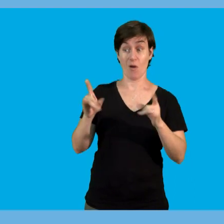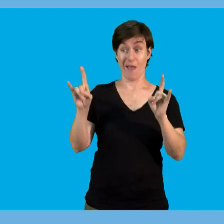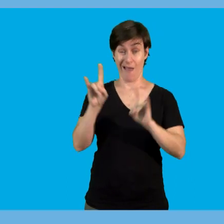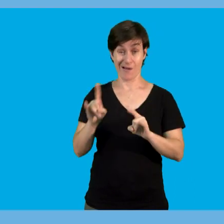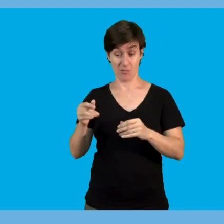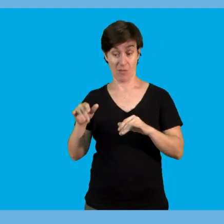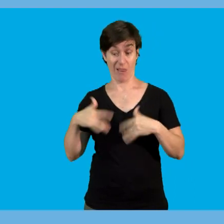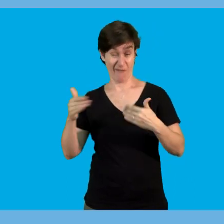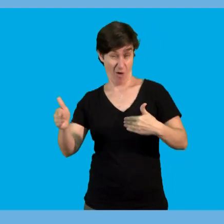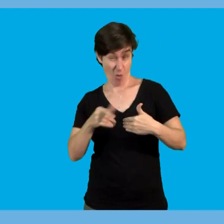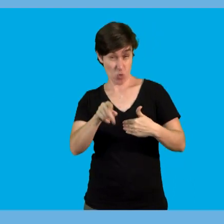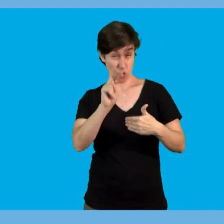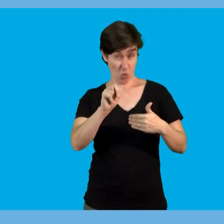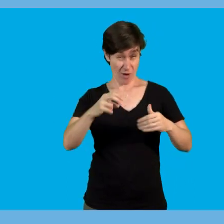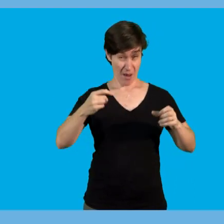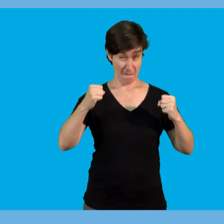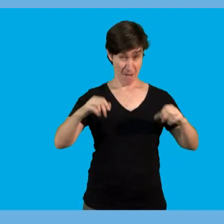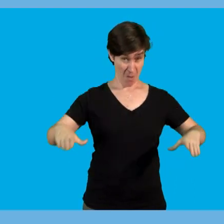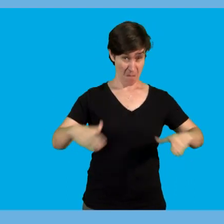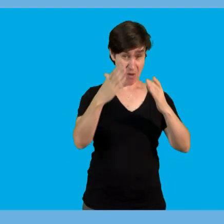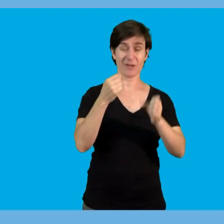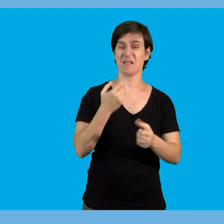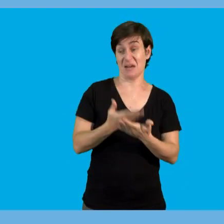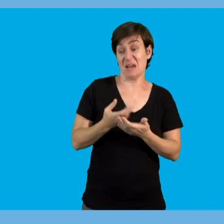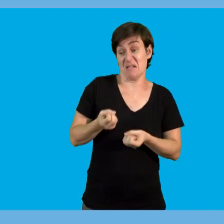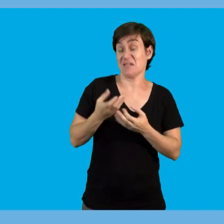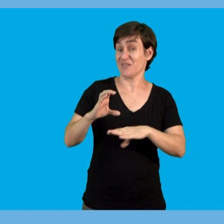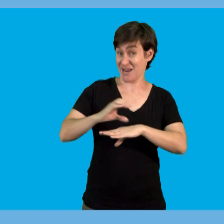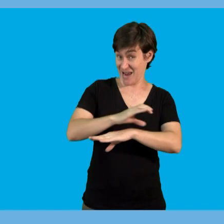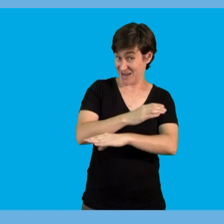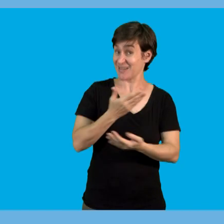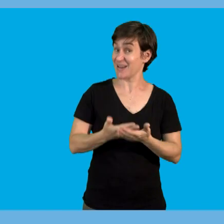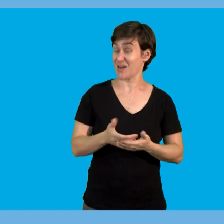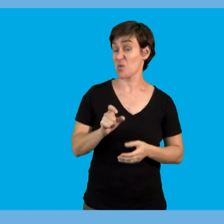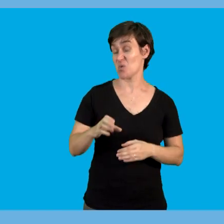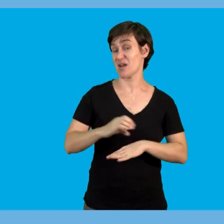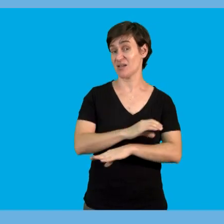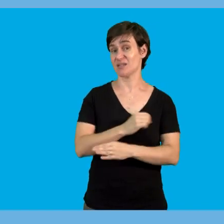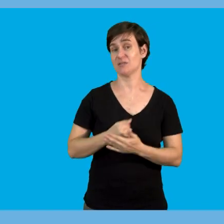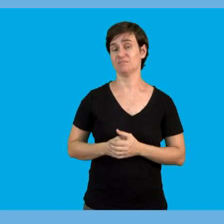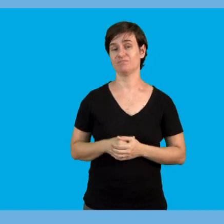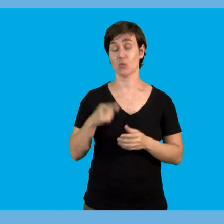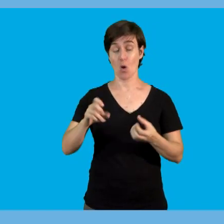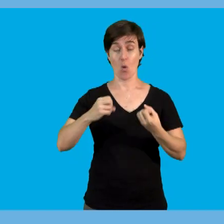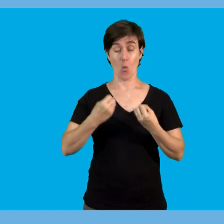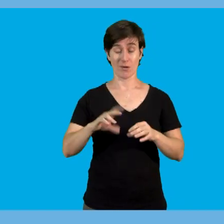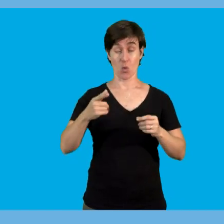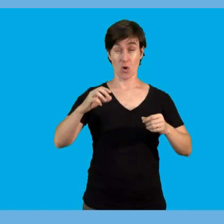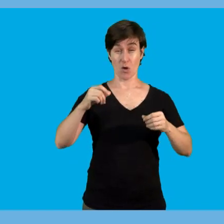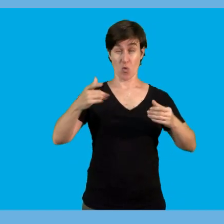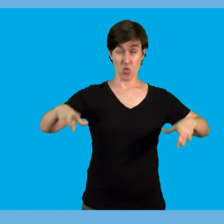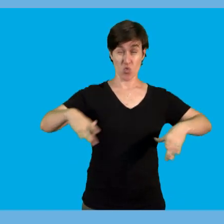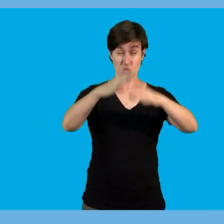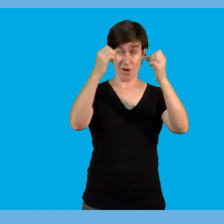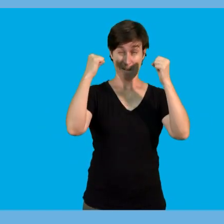the animals that are living around that particular power plant. So we have said that The waste produced by the nuclear power plants is